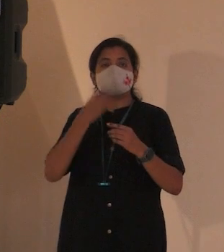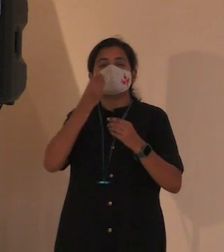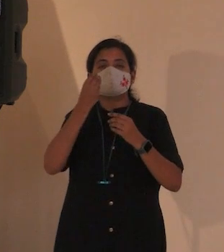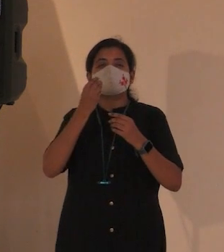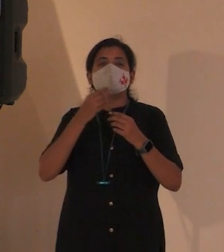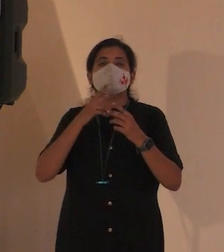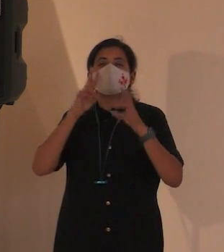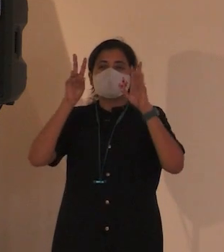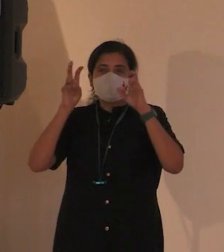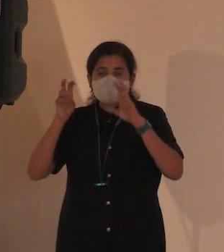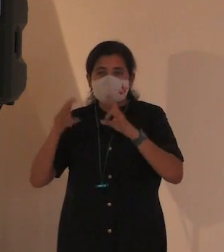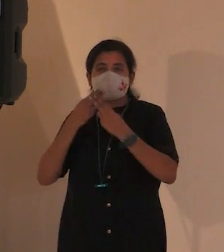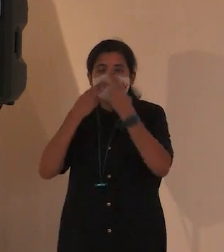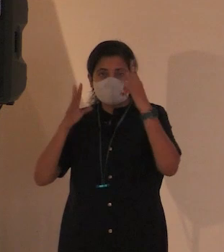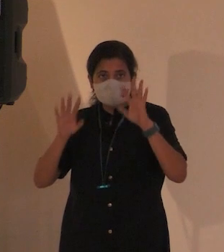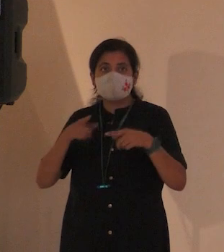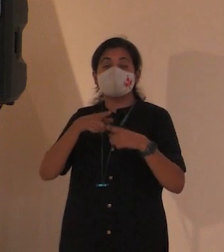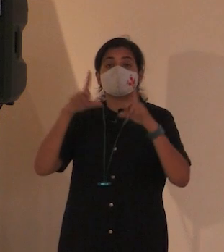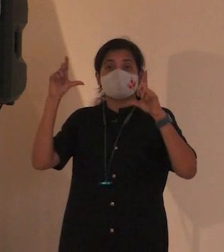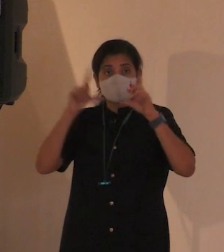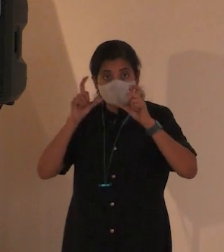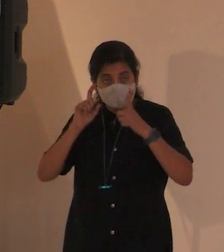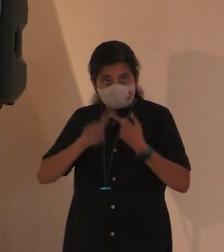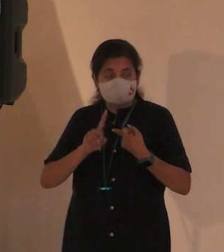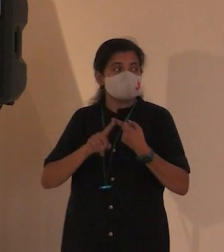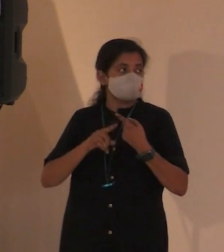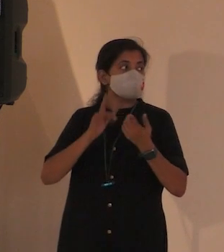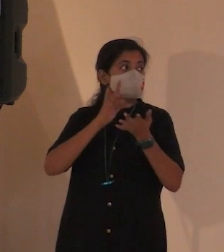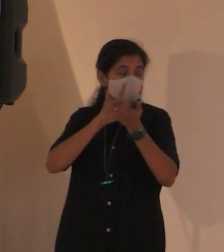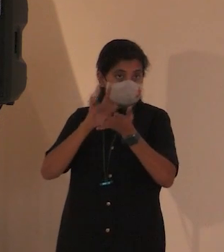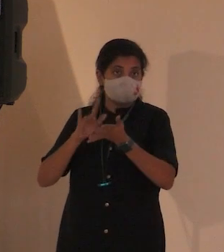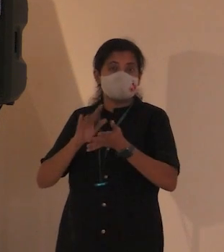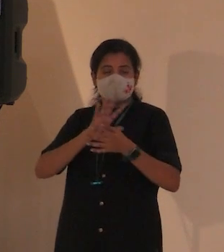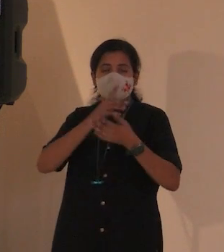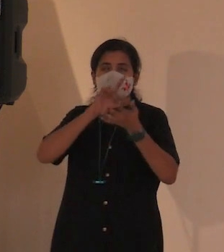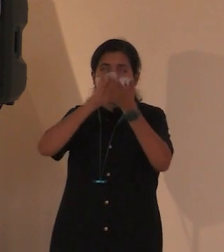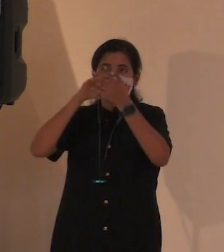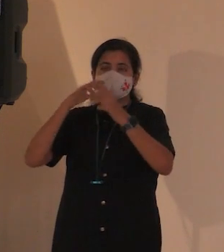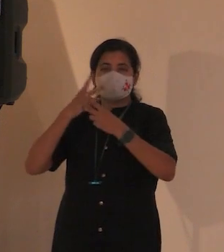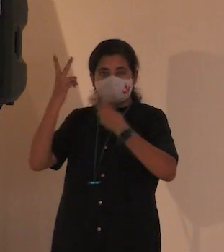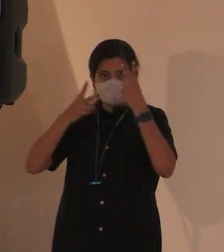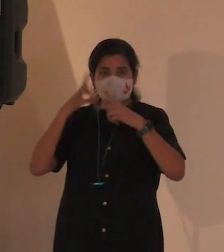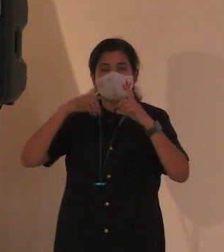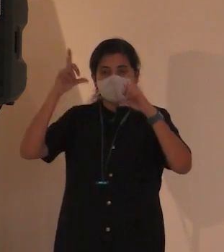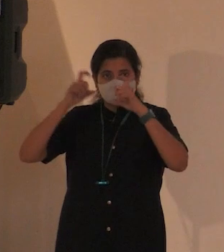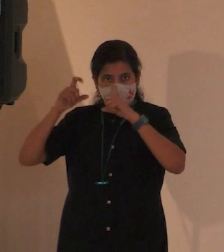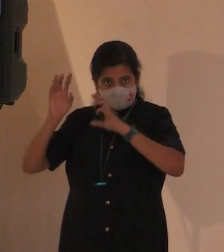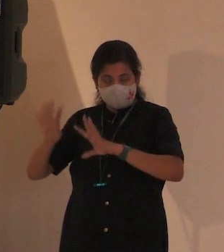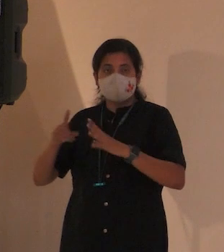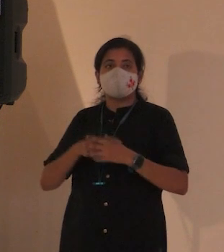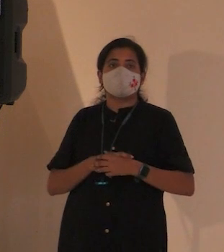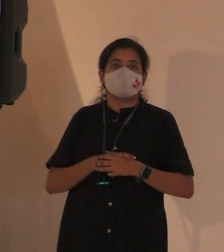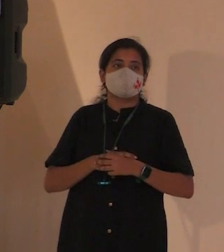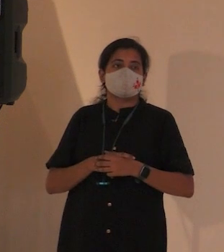Dr. Prakash Shetty's, his pictures that were taken of the space of St. John's, when there was nothing around St. John's except the